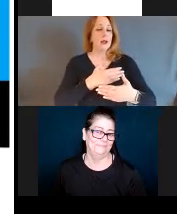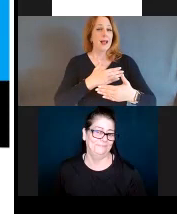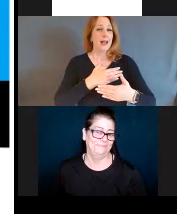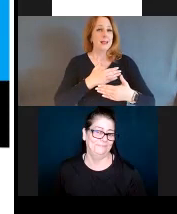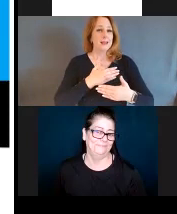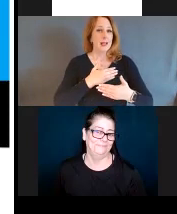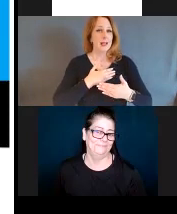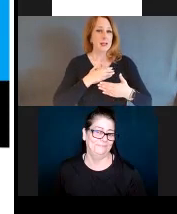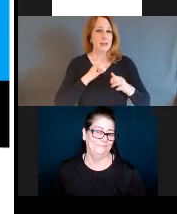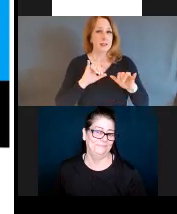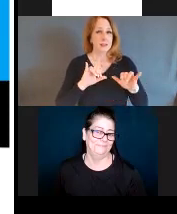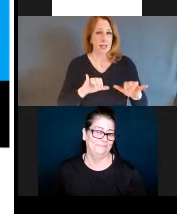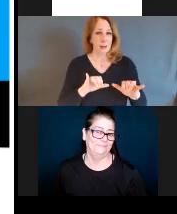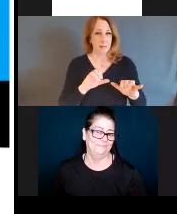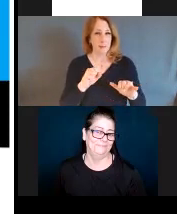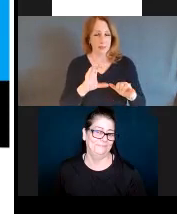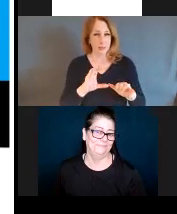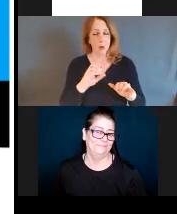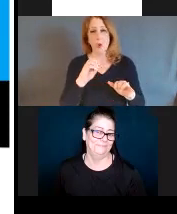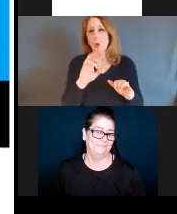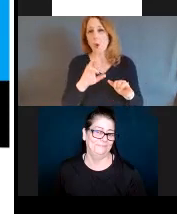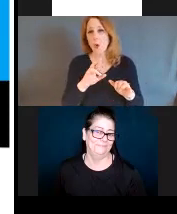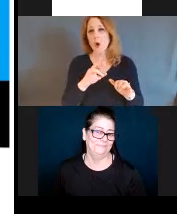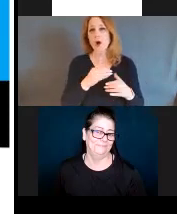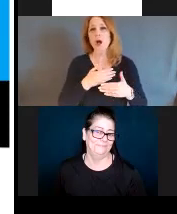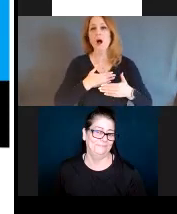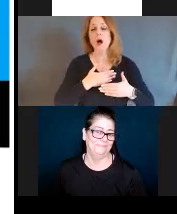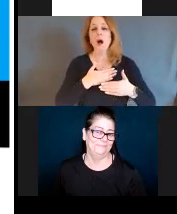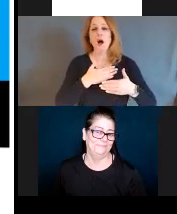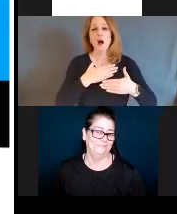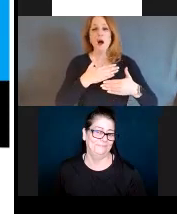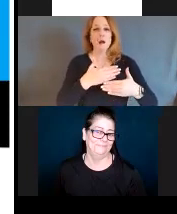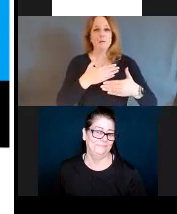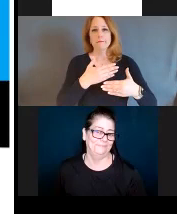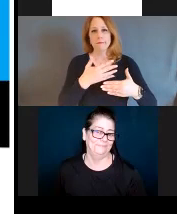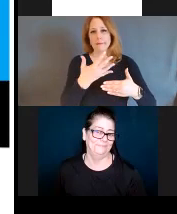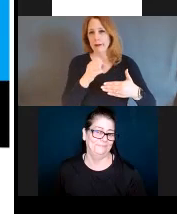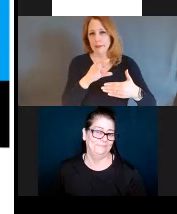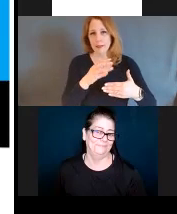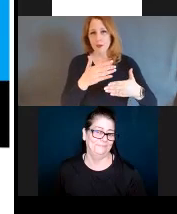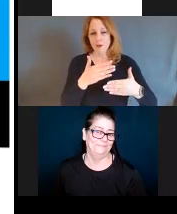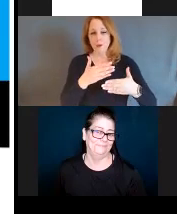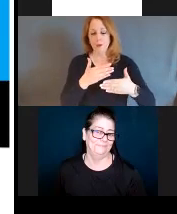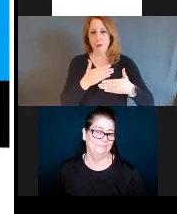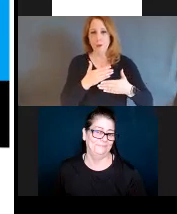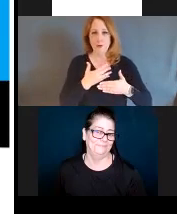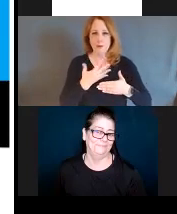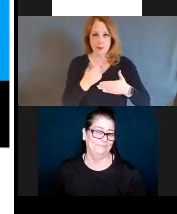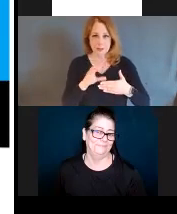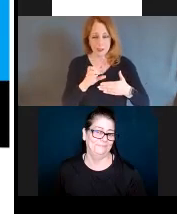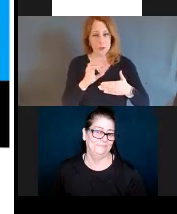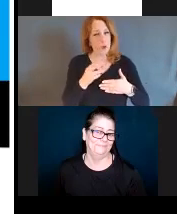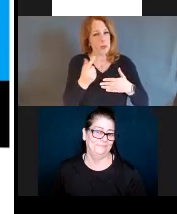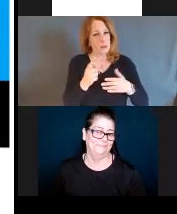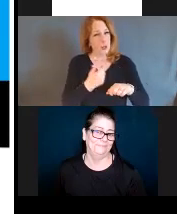exhales a few beats longer than your inhales, just a physiological response. Similar to what we did at the beginning